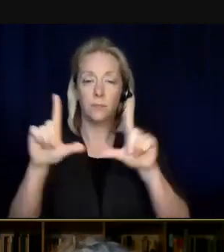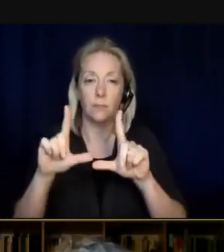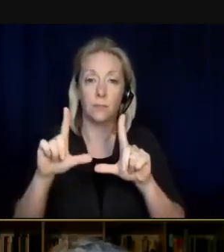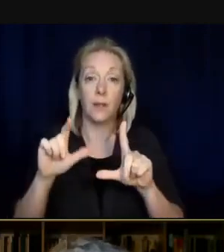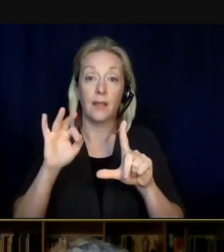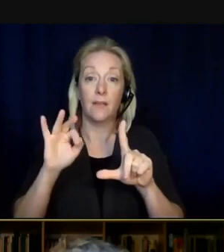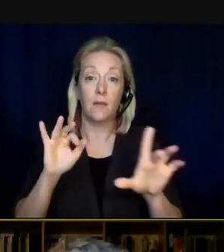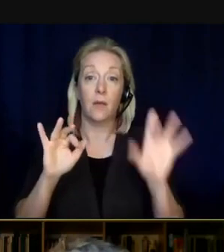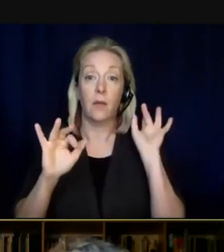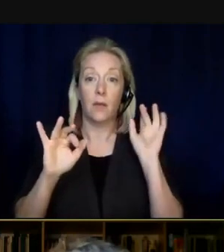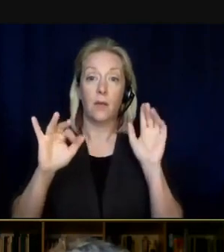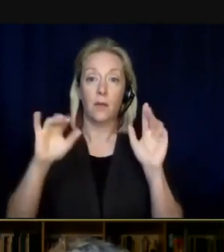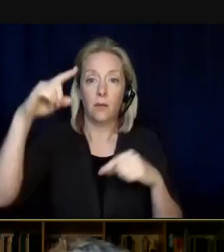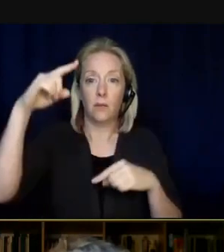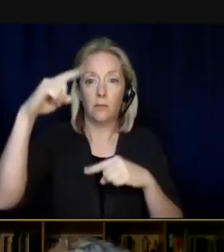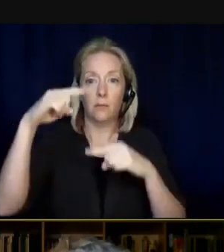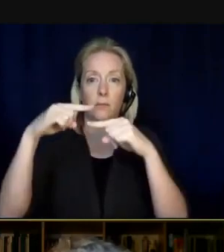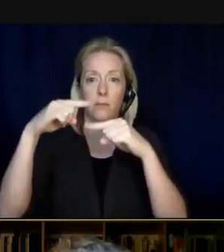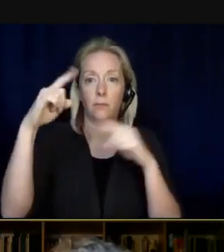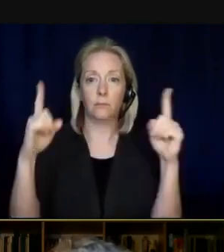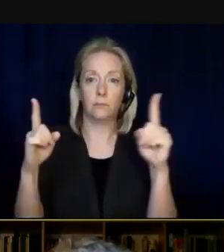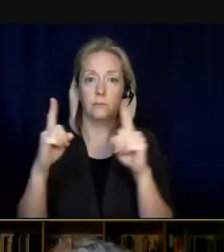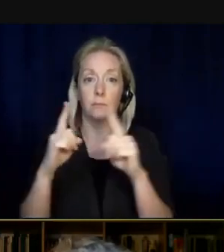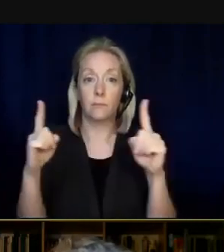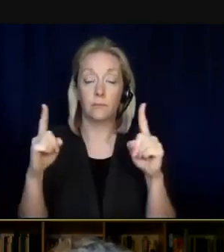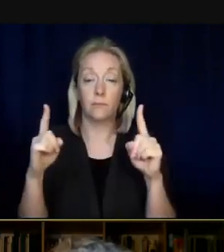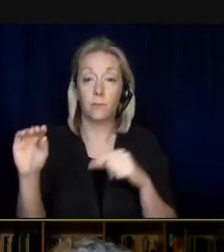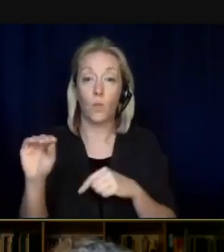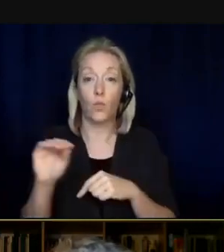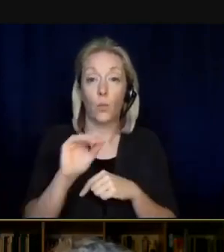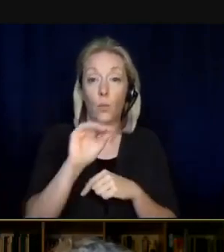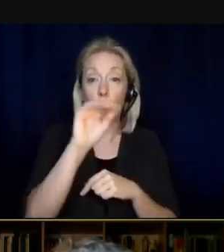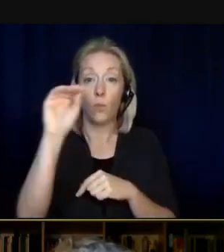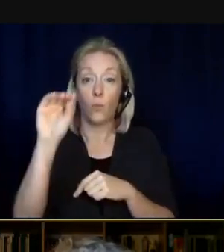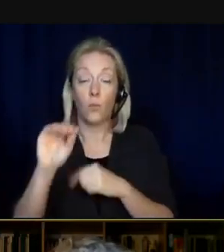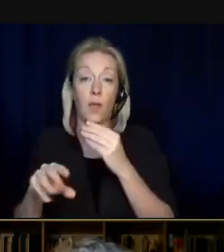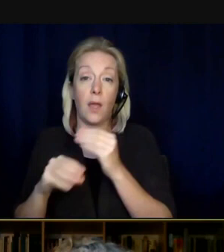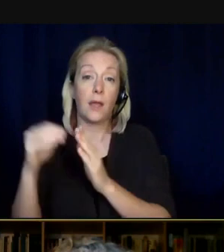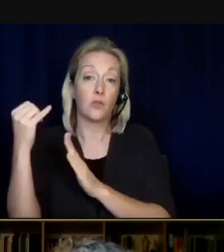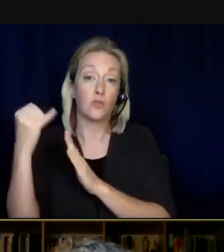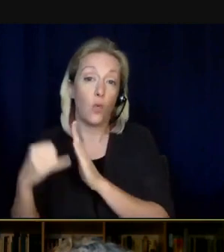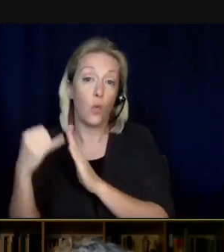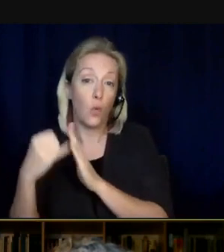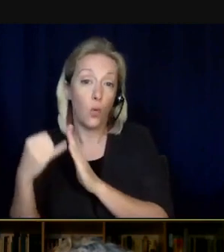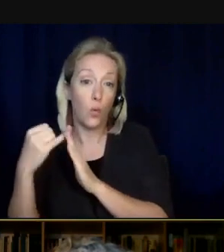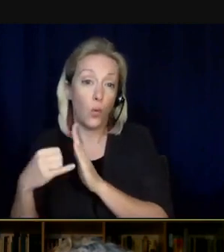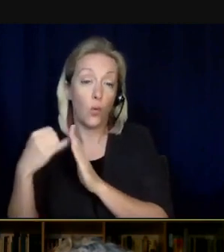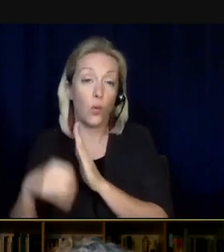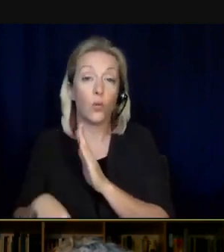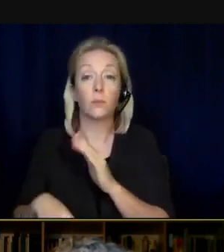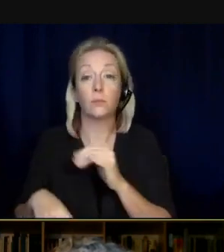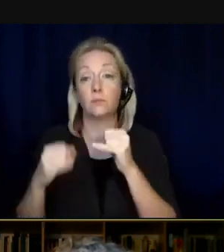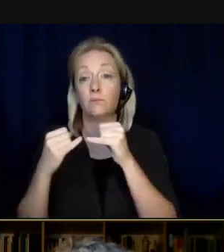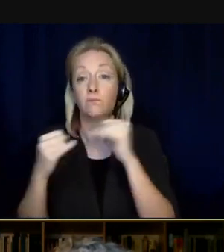want. So you see here, I'm able to draw squiggly lines, I can draw straight lines, I can